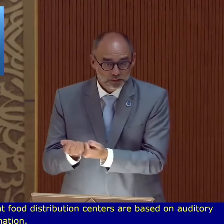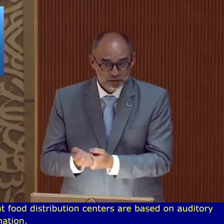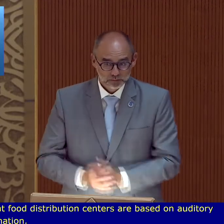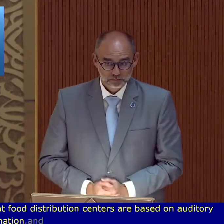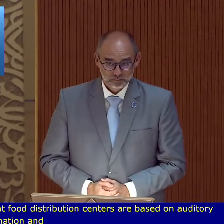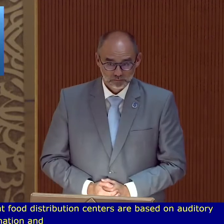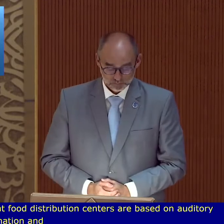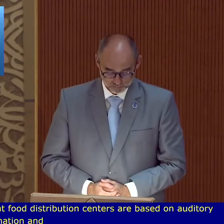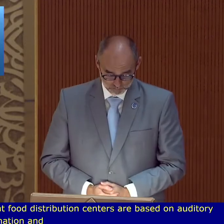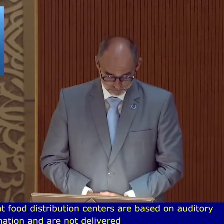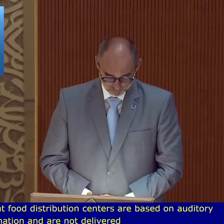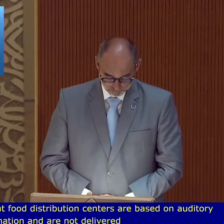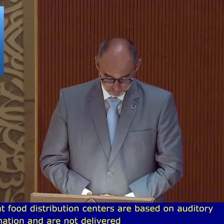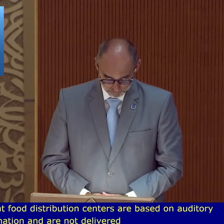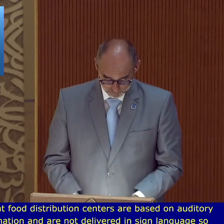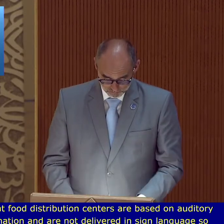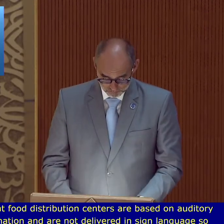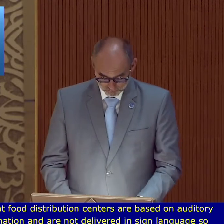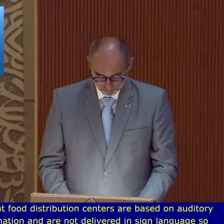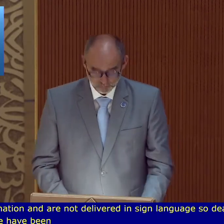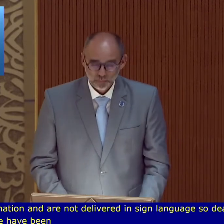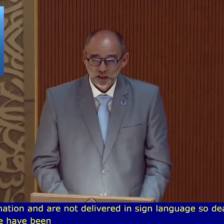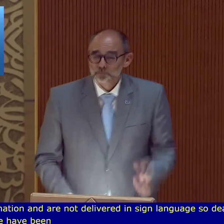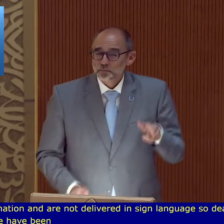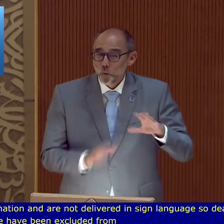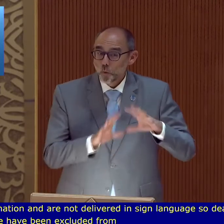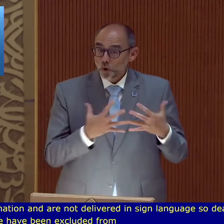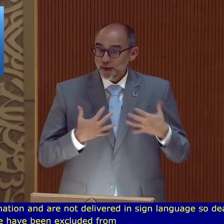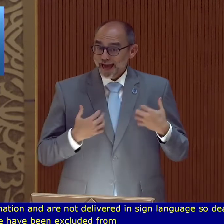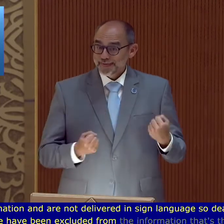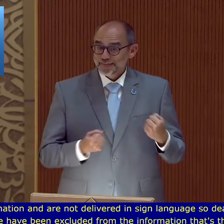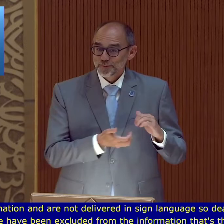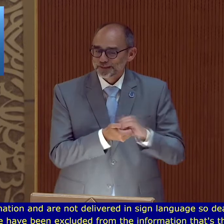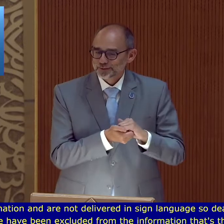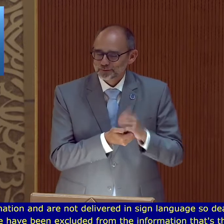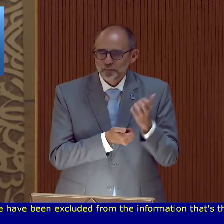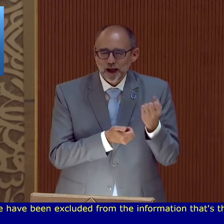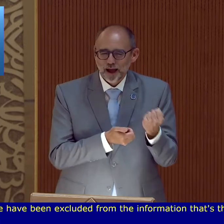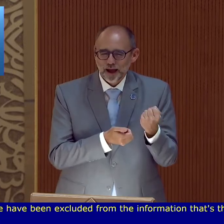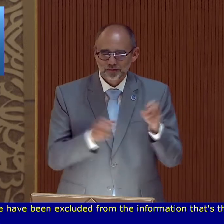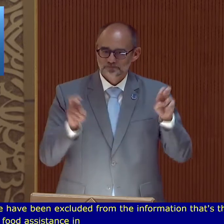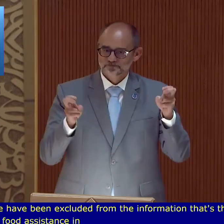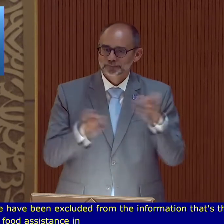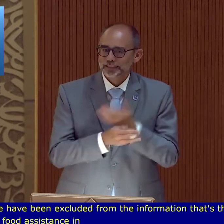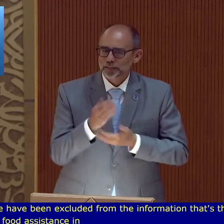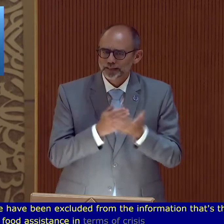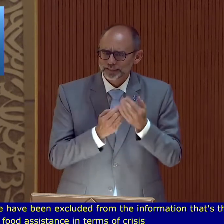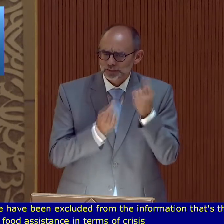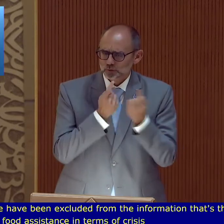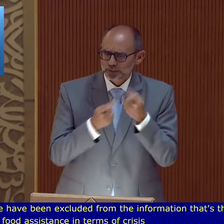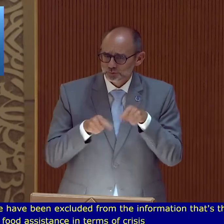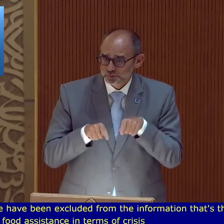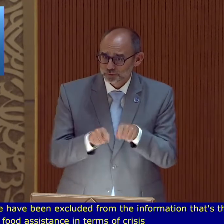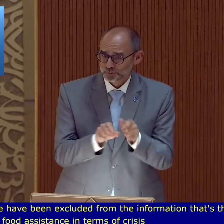the information that's there about food assistance in terms of crisis. The World Health